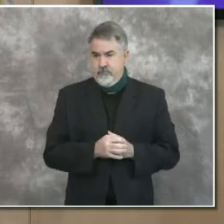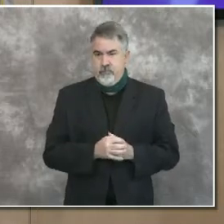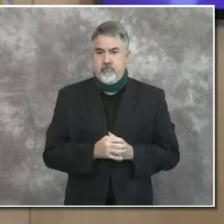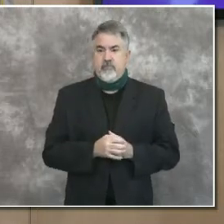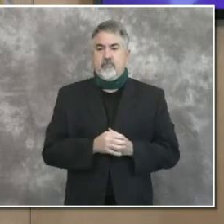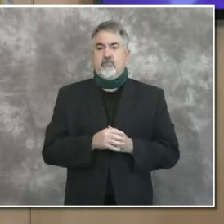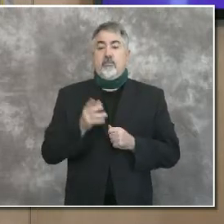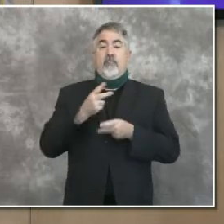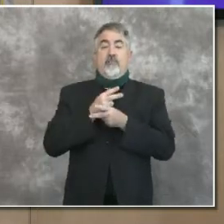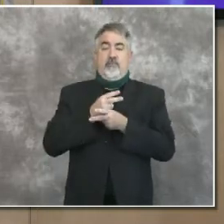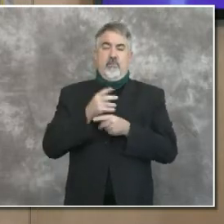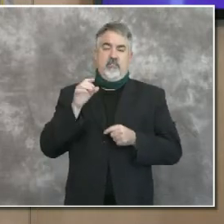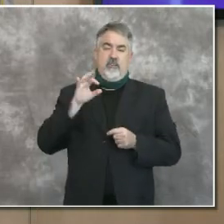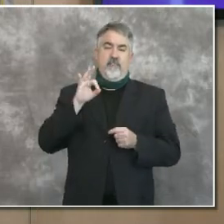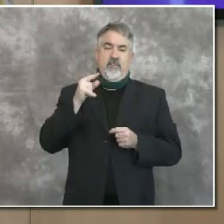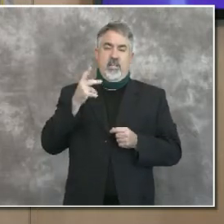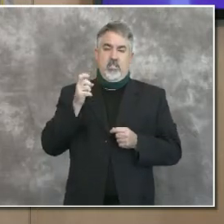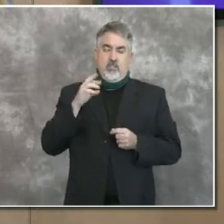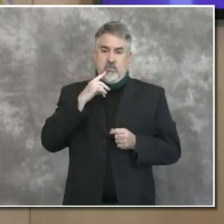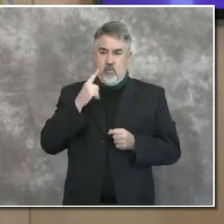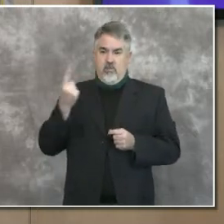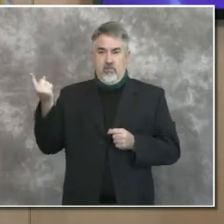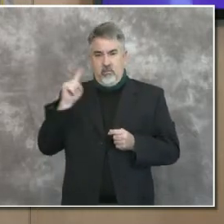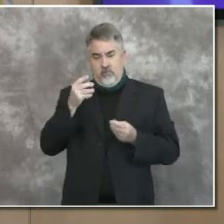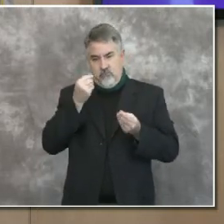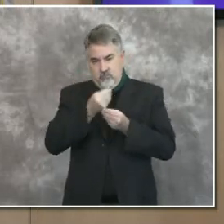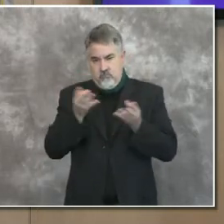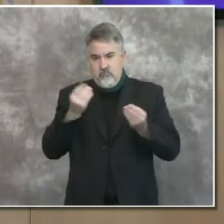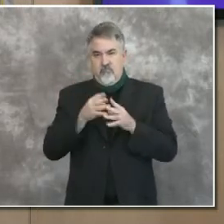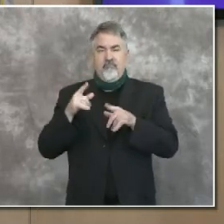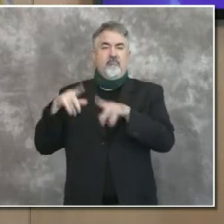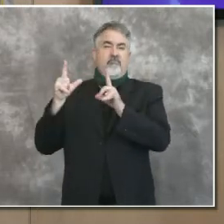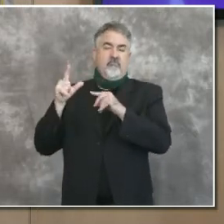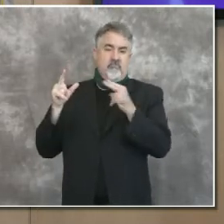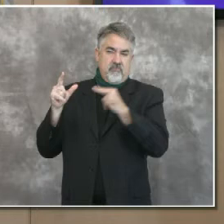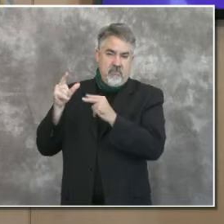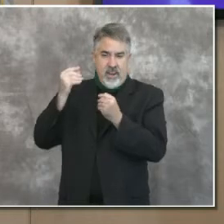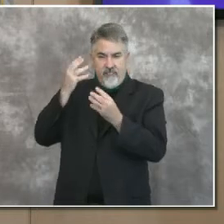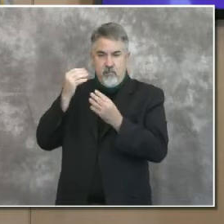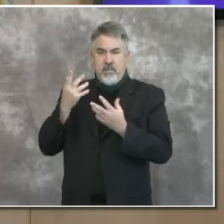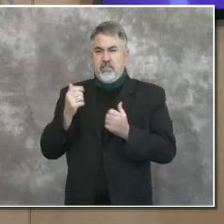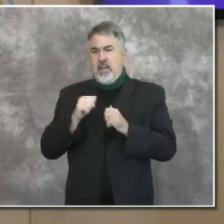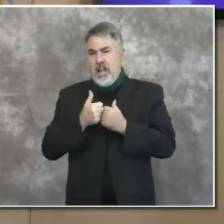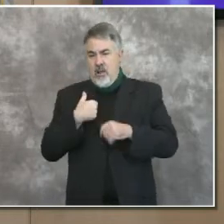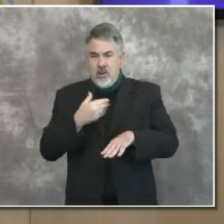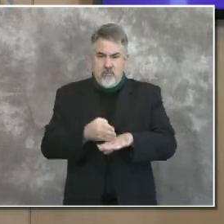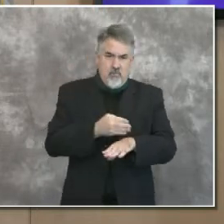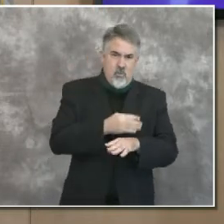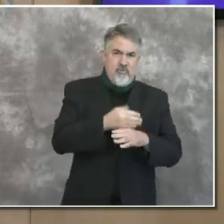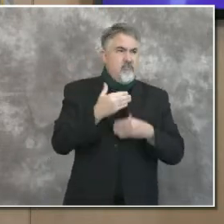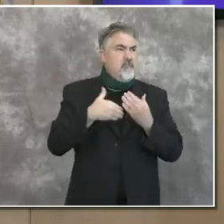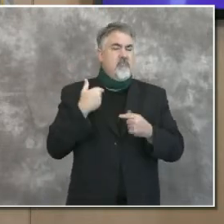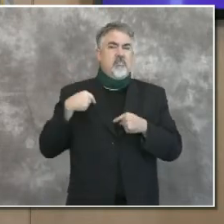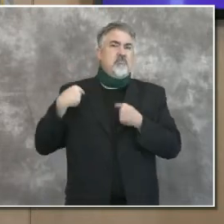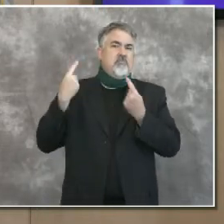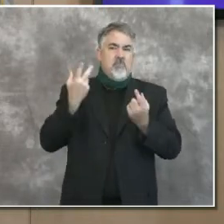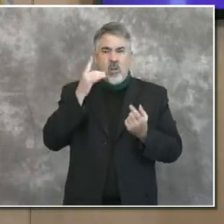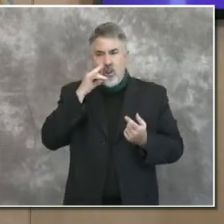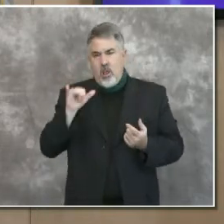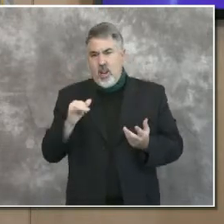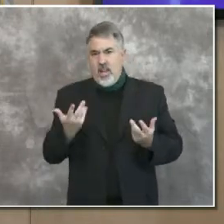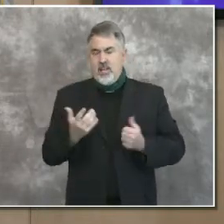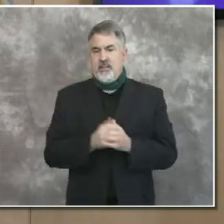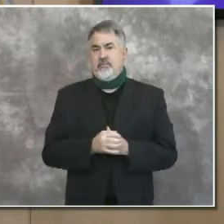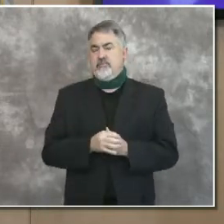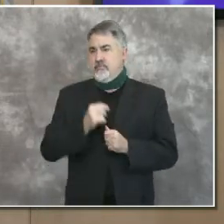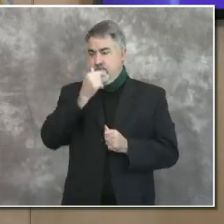an update on the charts and graphs that paint a picture of our progress against this pandemic. Nick Mascione, who's the director